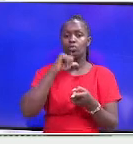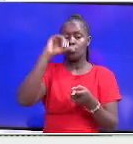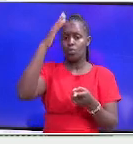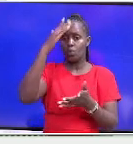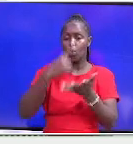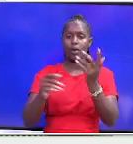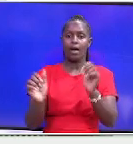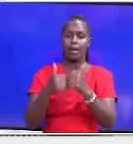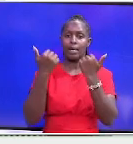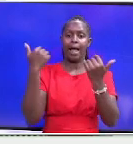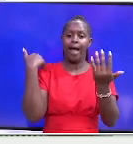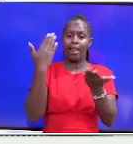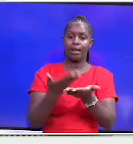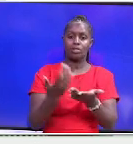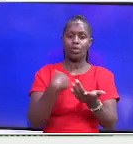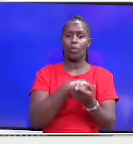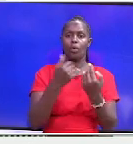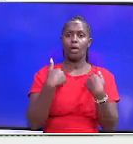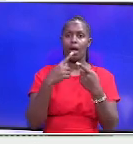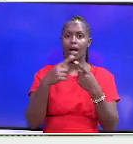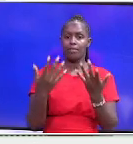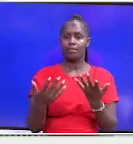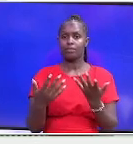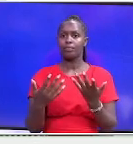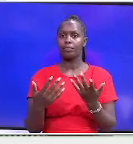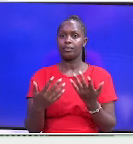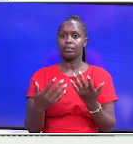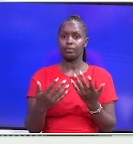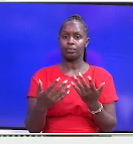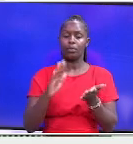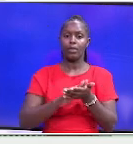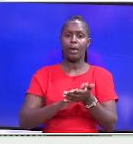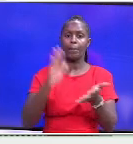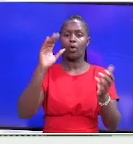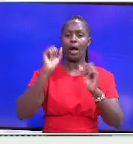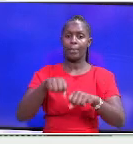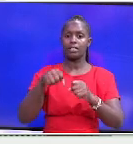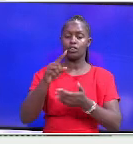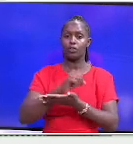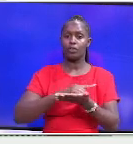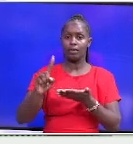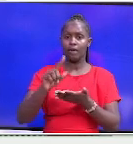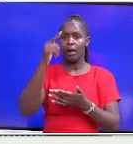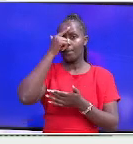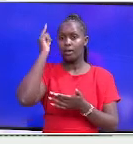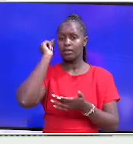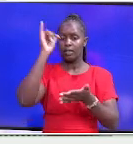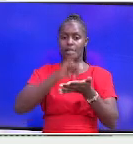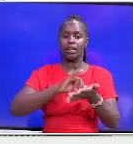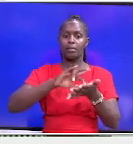Because unless we have more power, more capacity, for example, to verify, because that in essence will mean